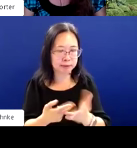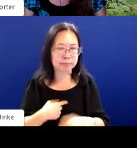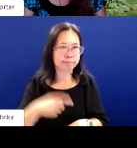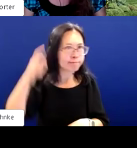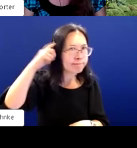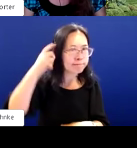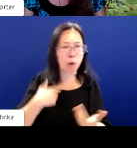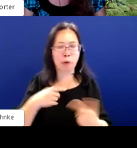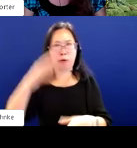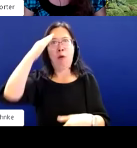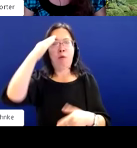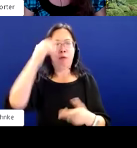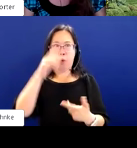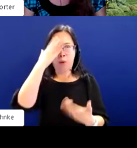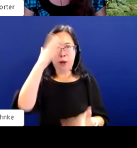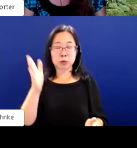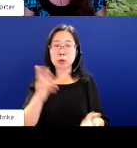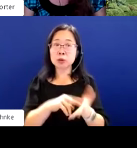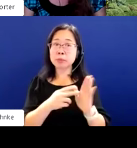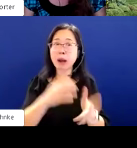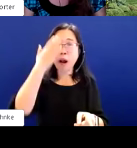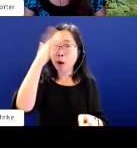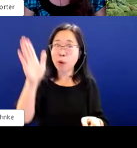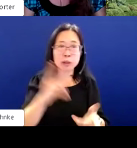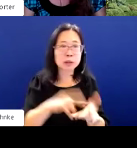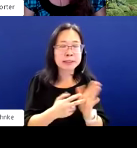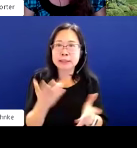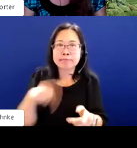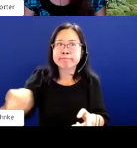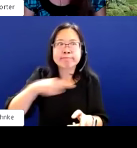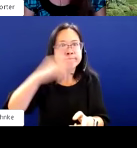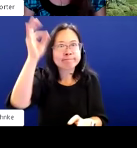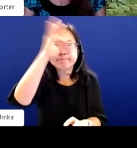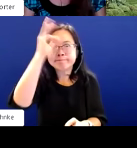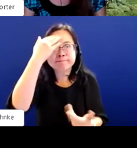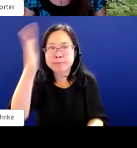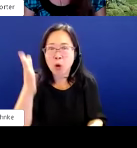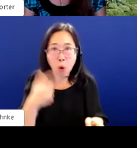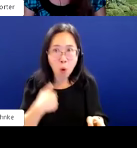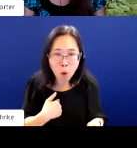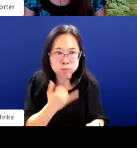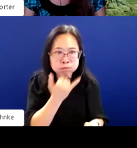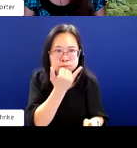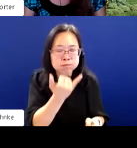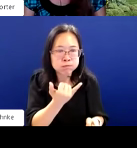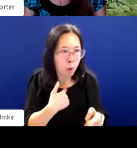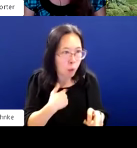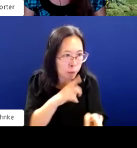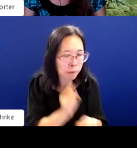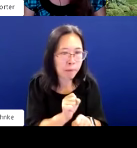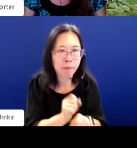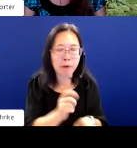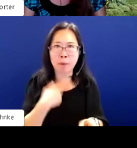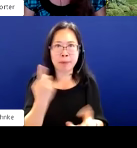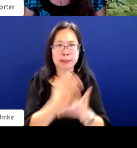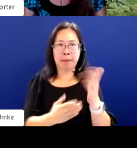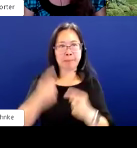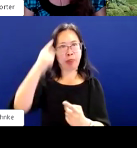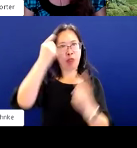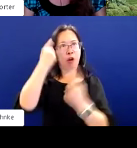things that we aren't even realizing as individuals, say that we are being ageist. There might be thoughts that come into our